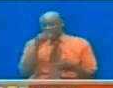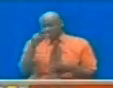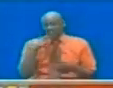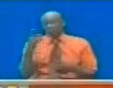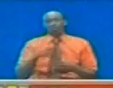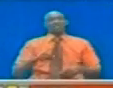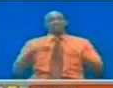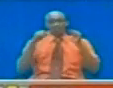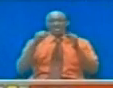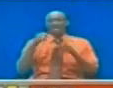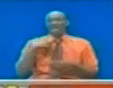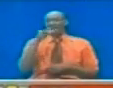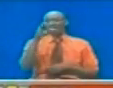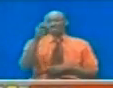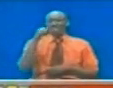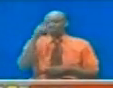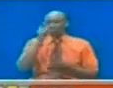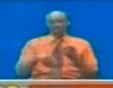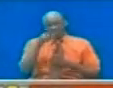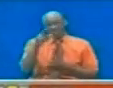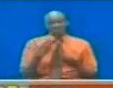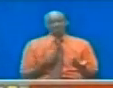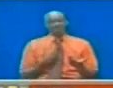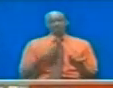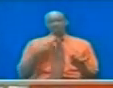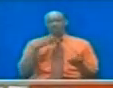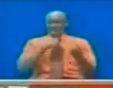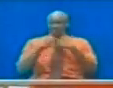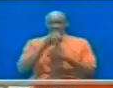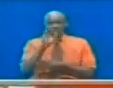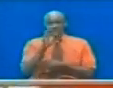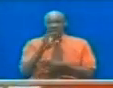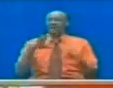mwenyekiti Isaiah Kiplagat alitupilia mbali matokeo ya shughuli hiyo.